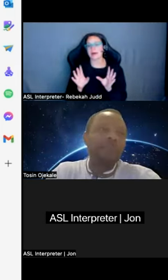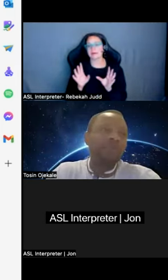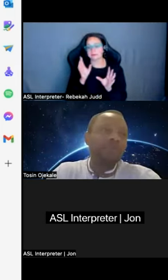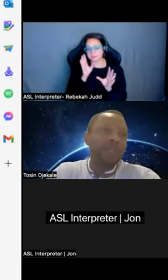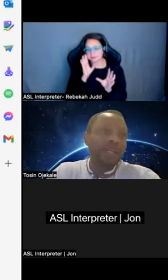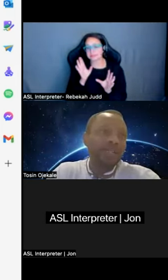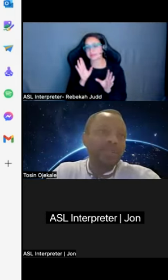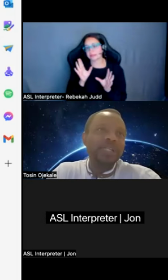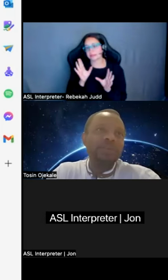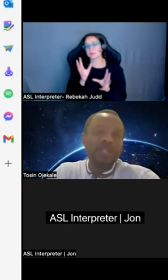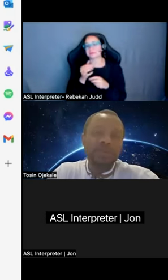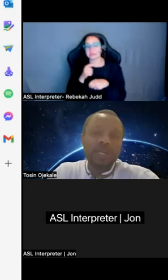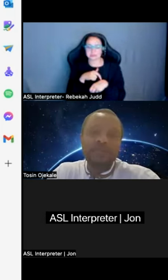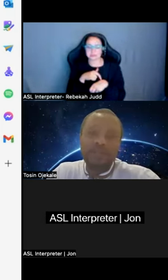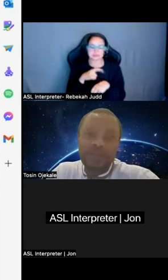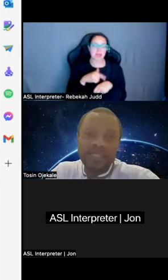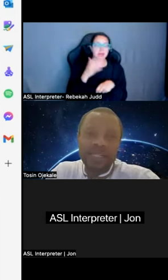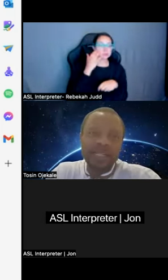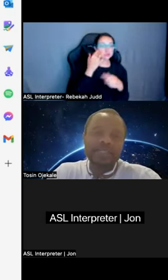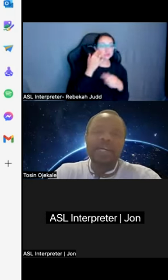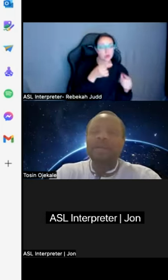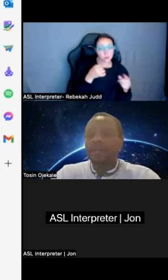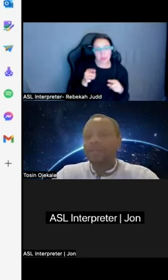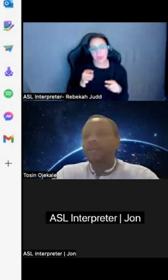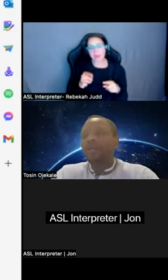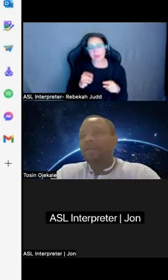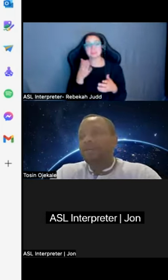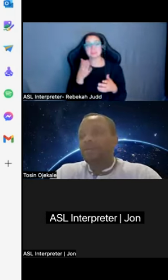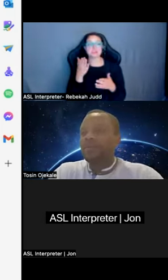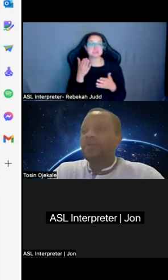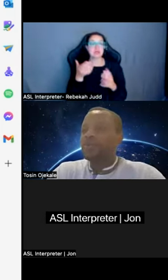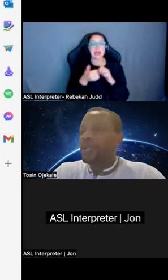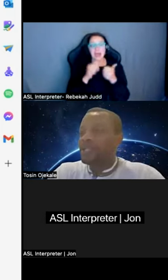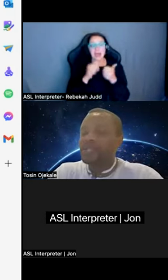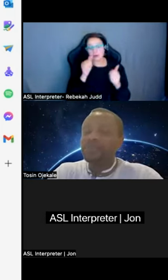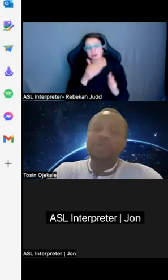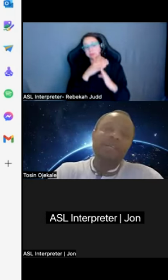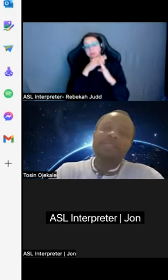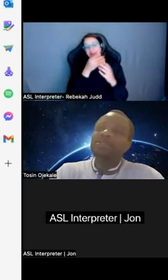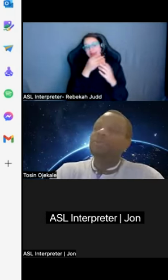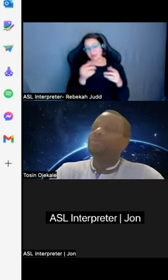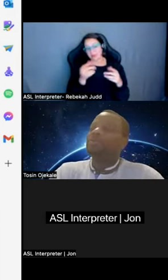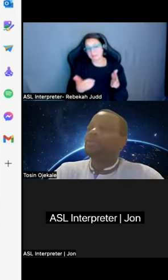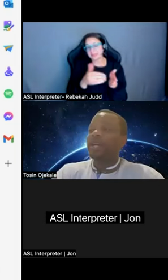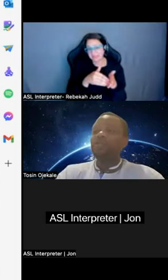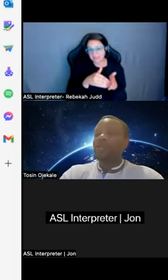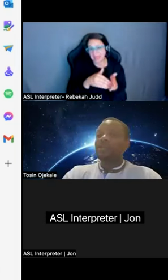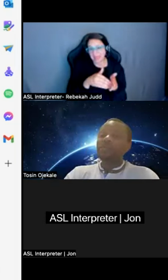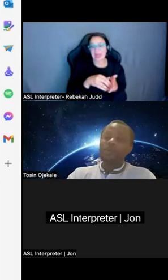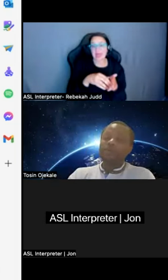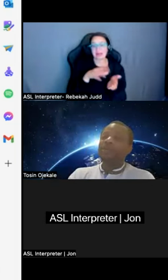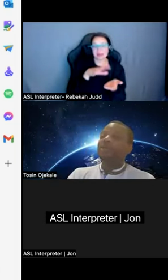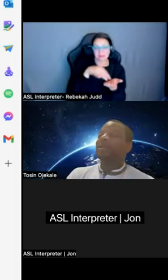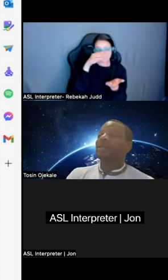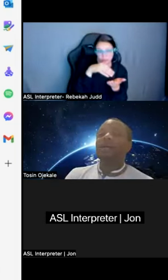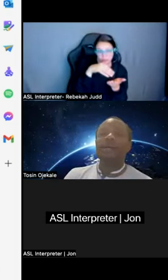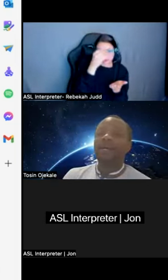what happens, what led to it, what they could have done better next time, and all of those. So lessons will be learned. So don't try to be a